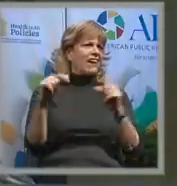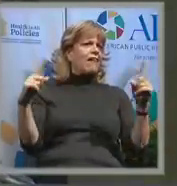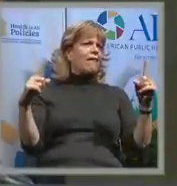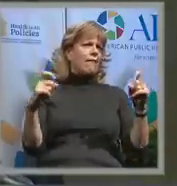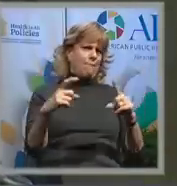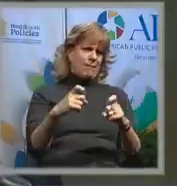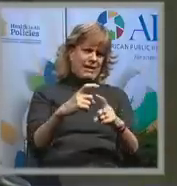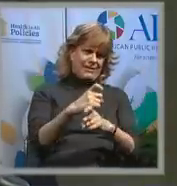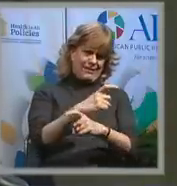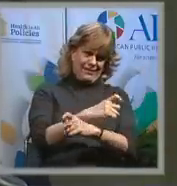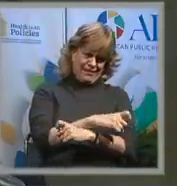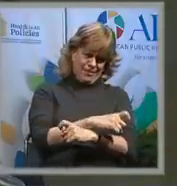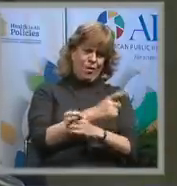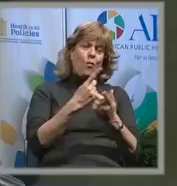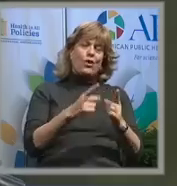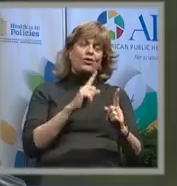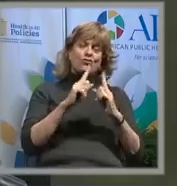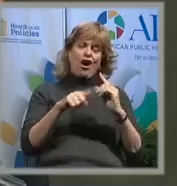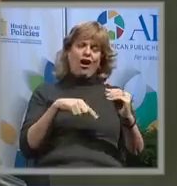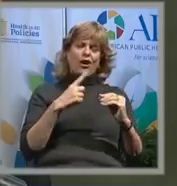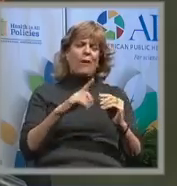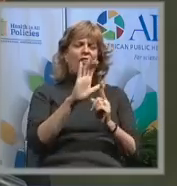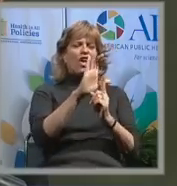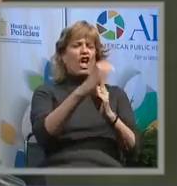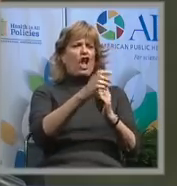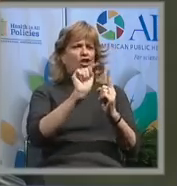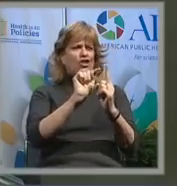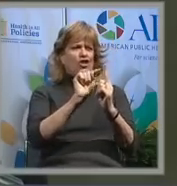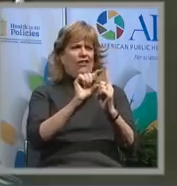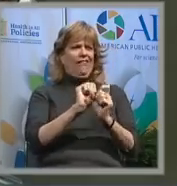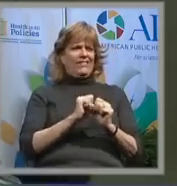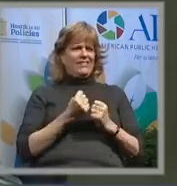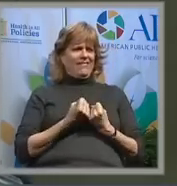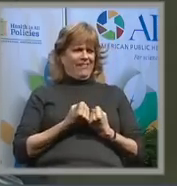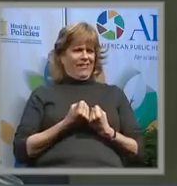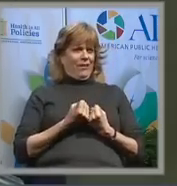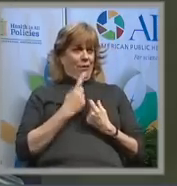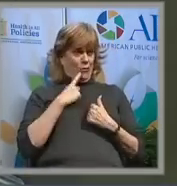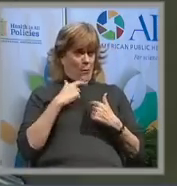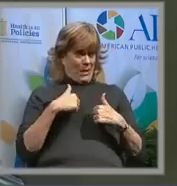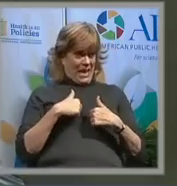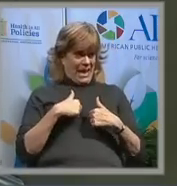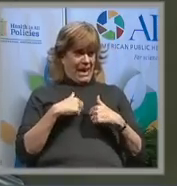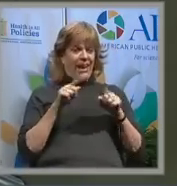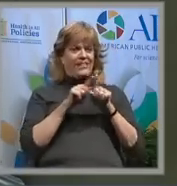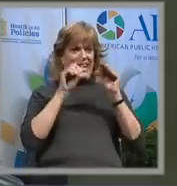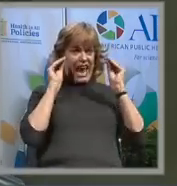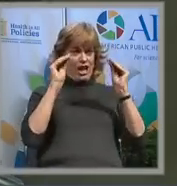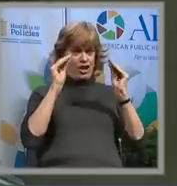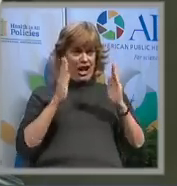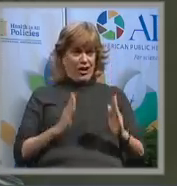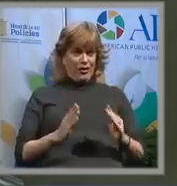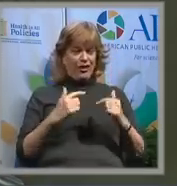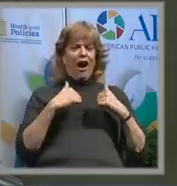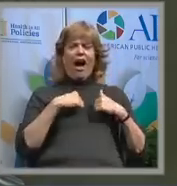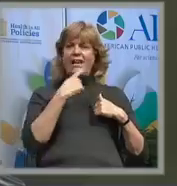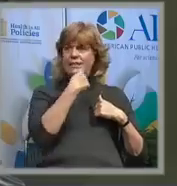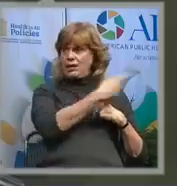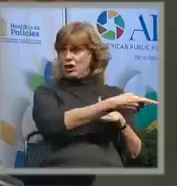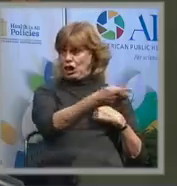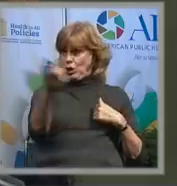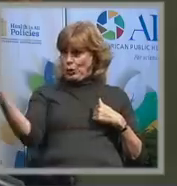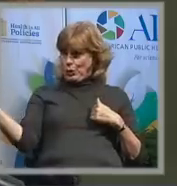complexity of what we're talking about when you talk about the culture of a society. But for me as an educator, I say to you